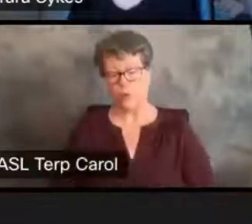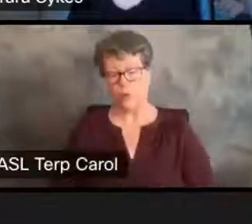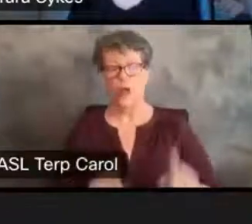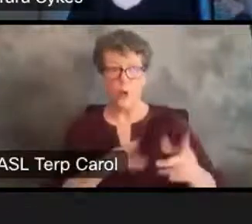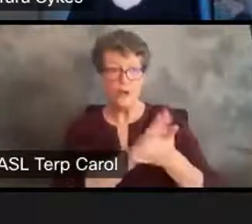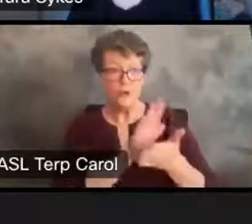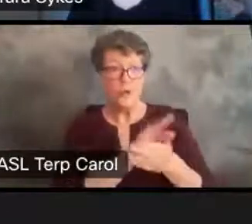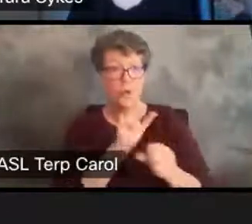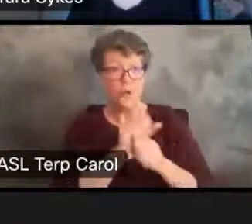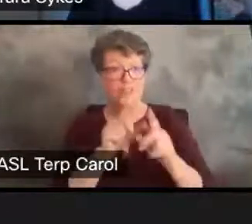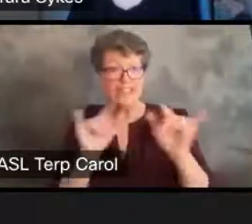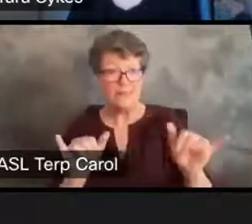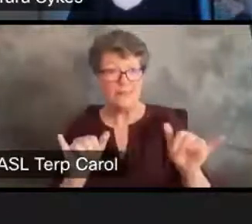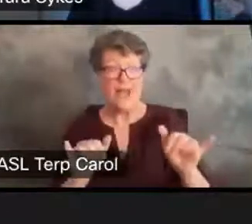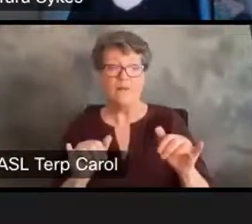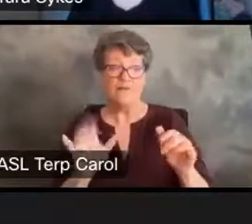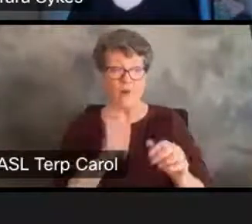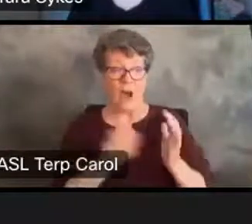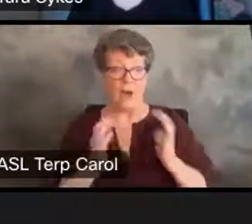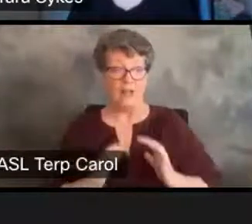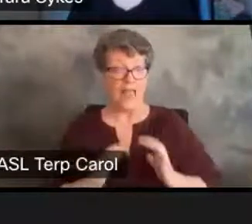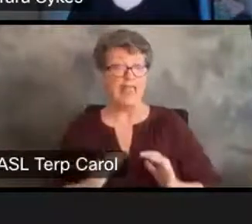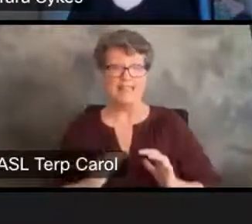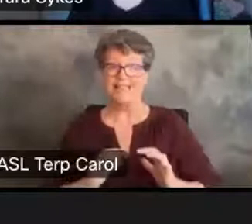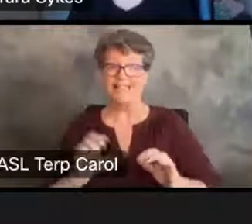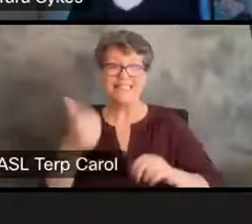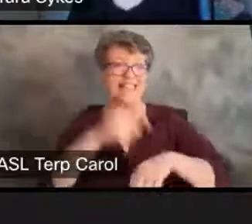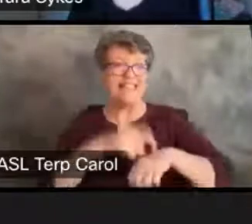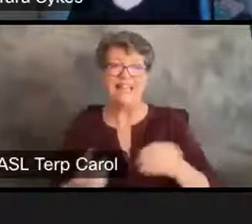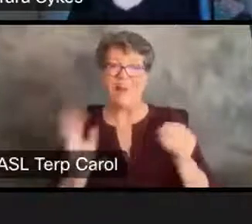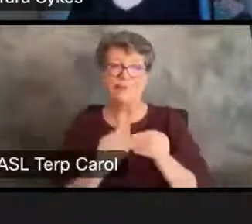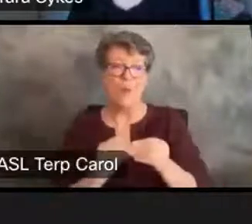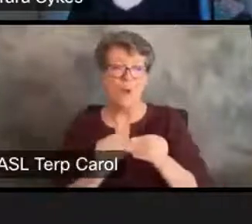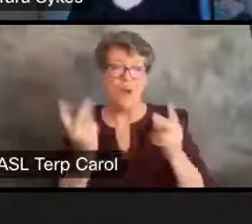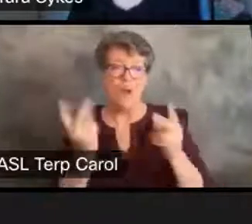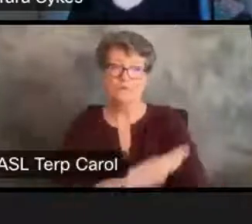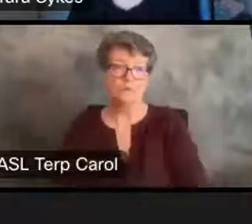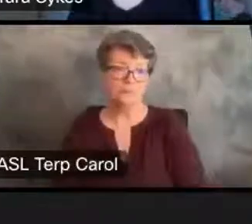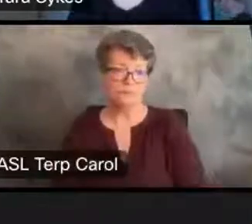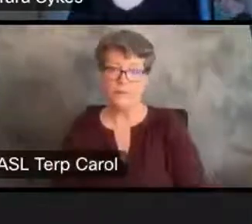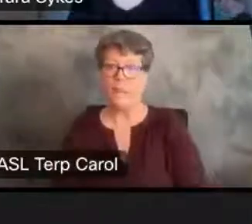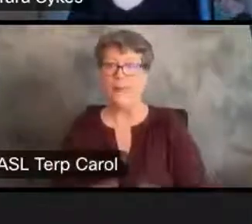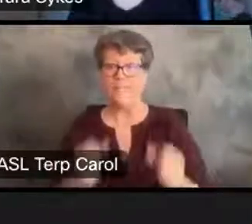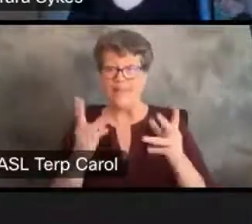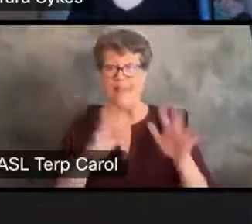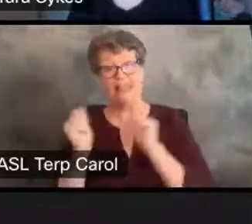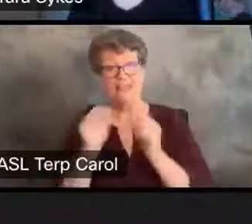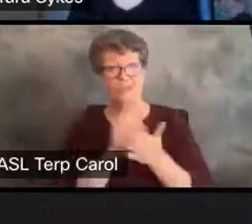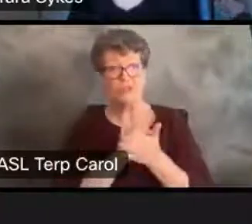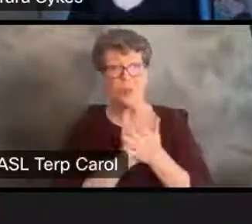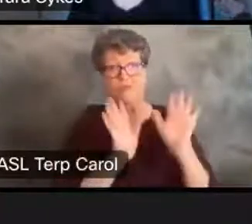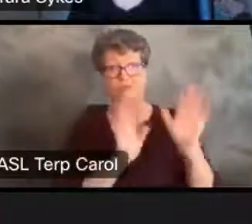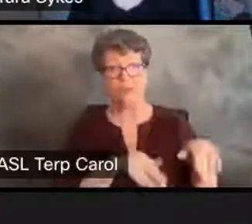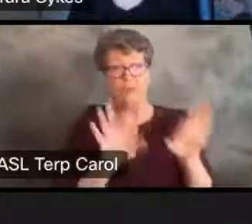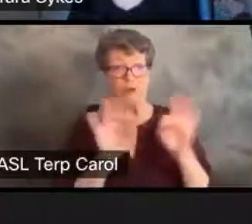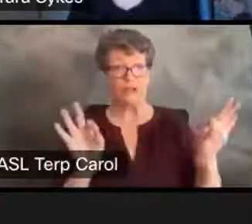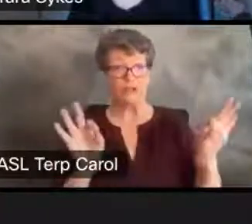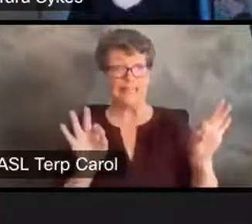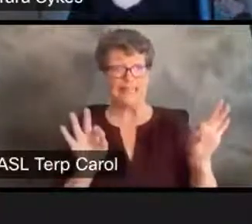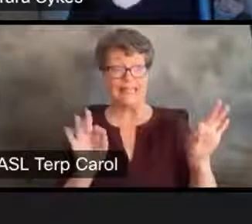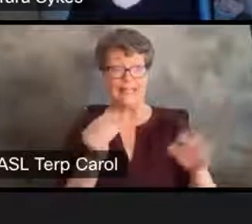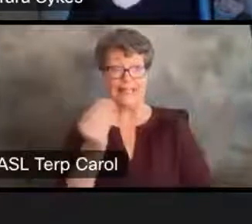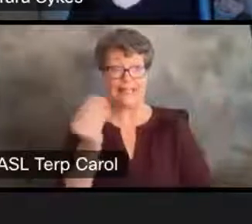pathways to future employment for our clients. For anyone, it's difficult to go to college and work at the